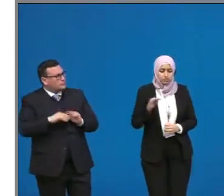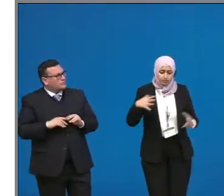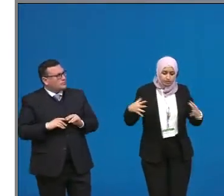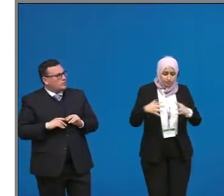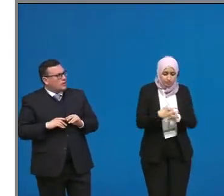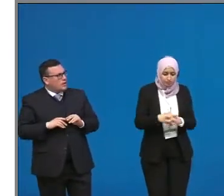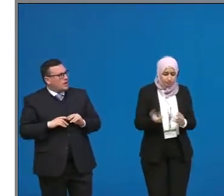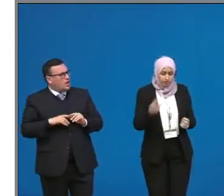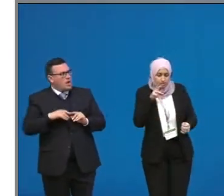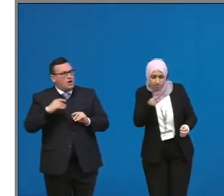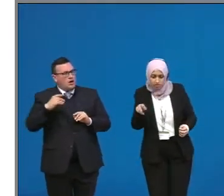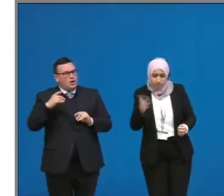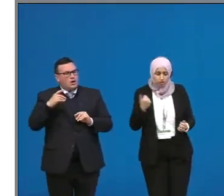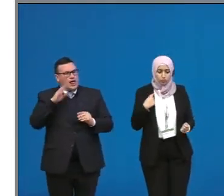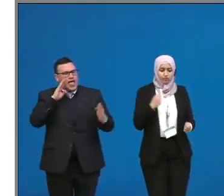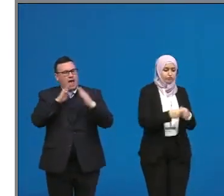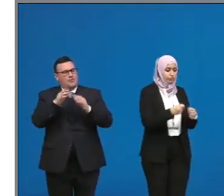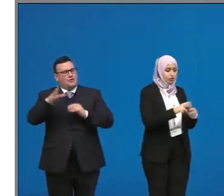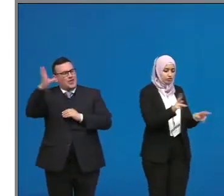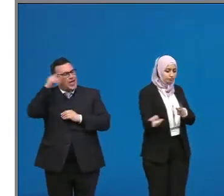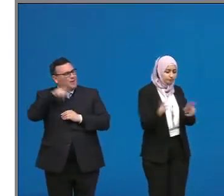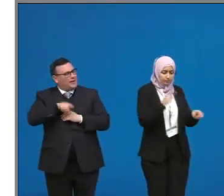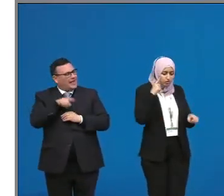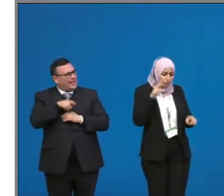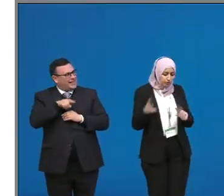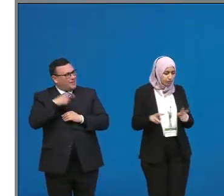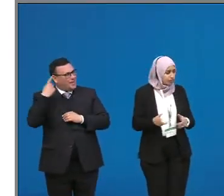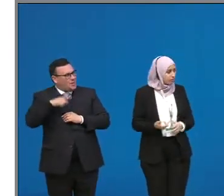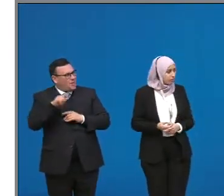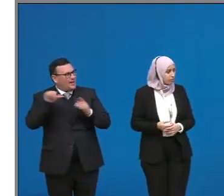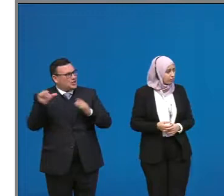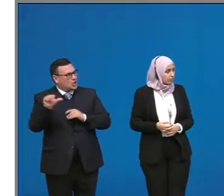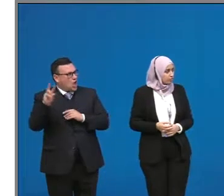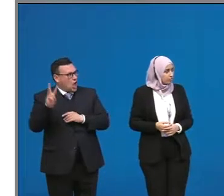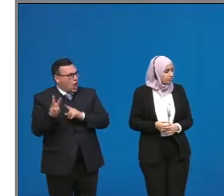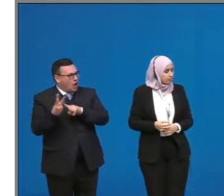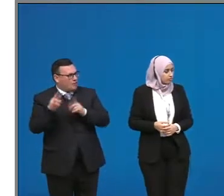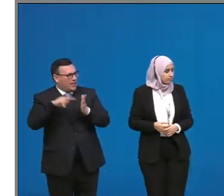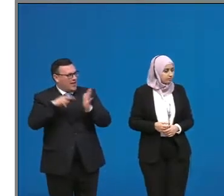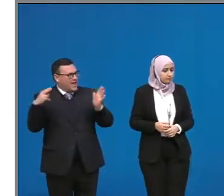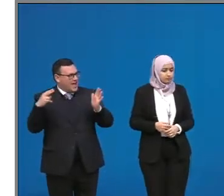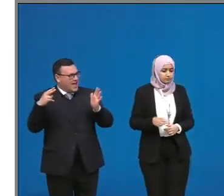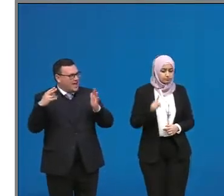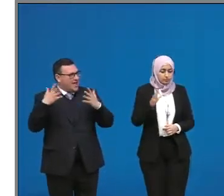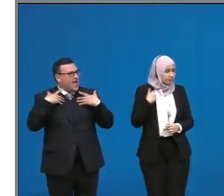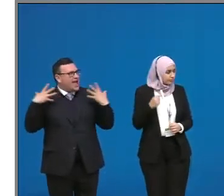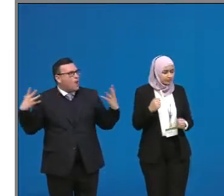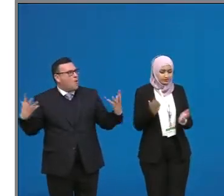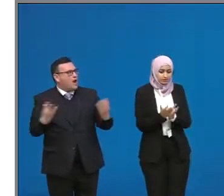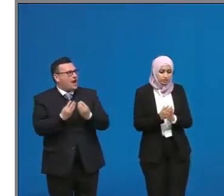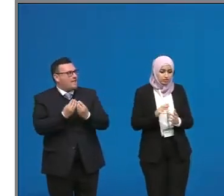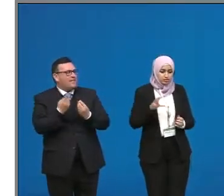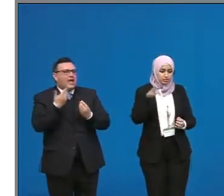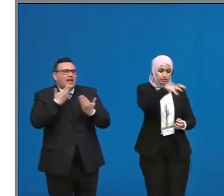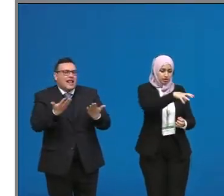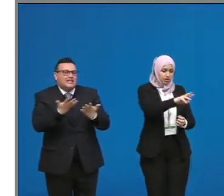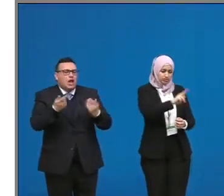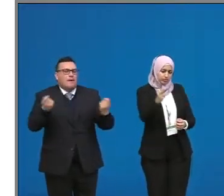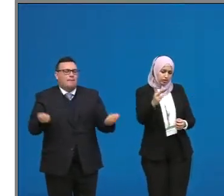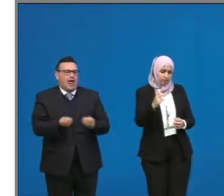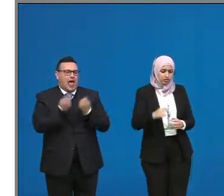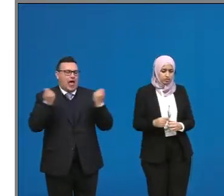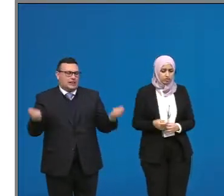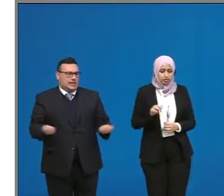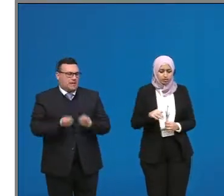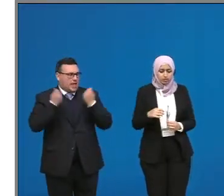The second case study that attempted to build a socio-technical